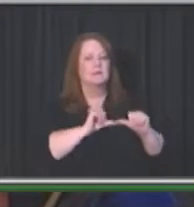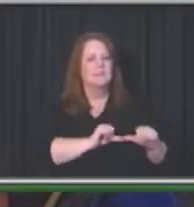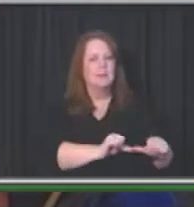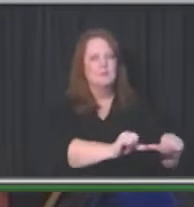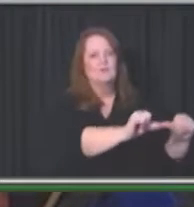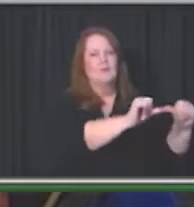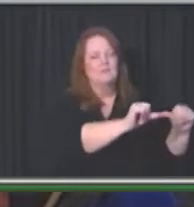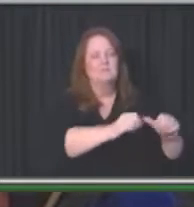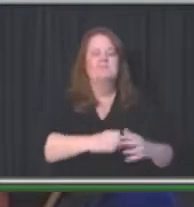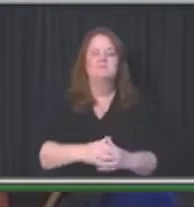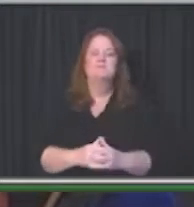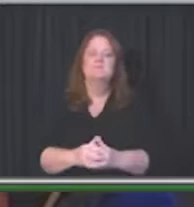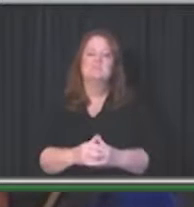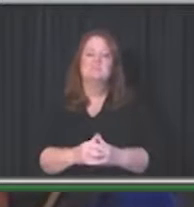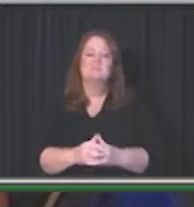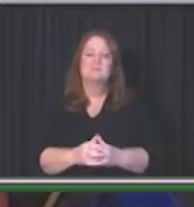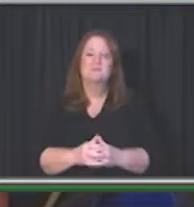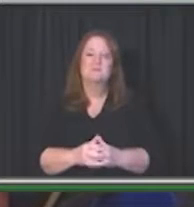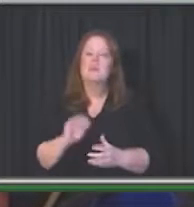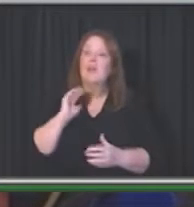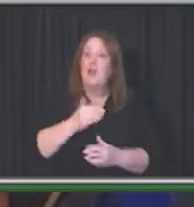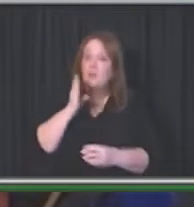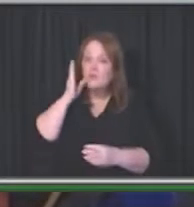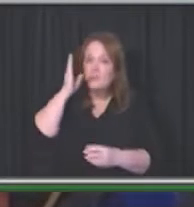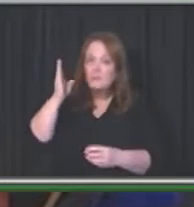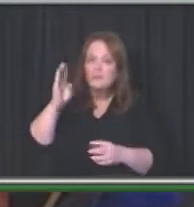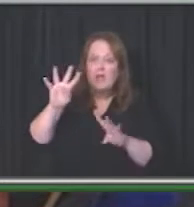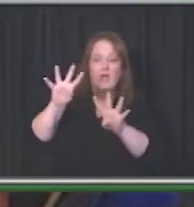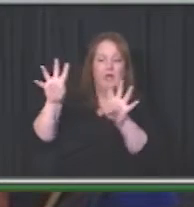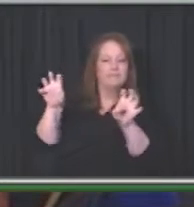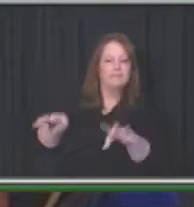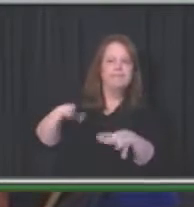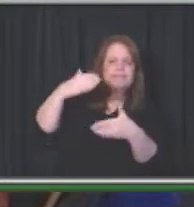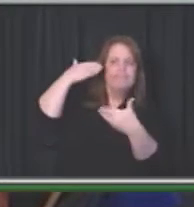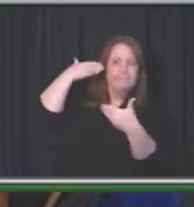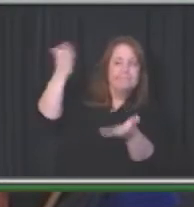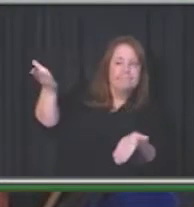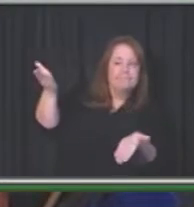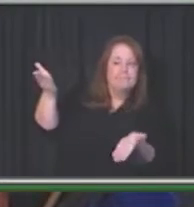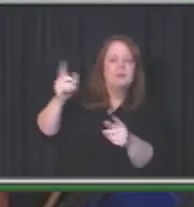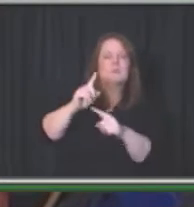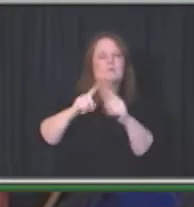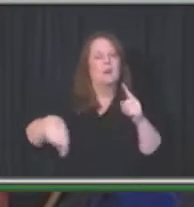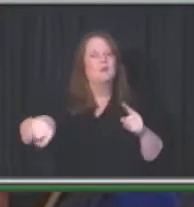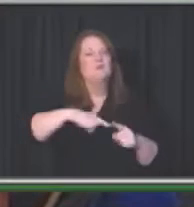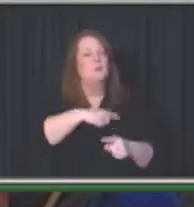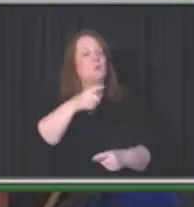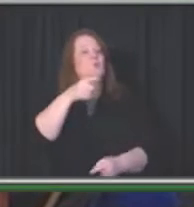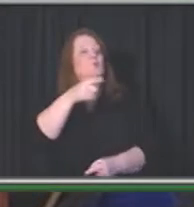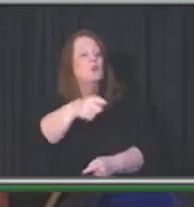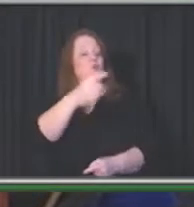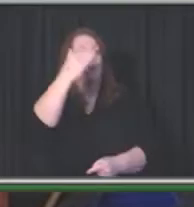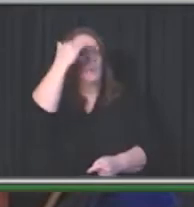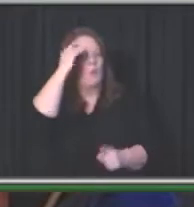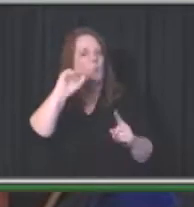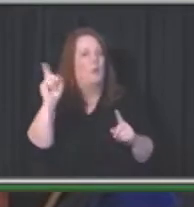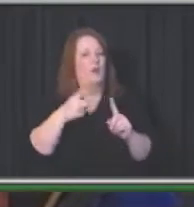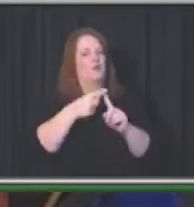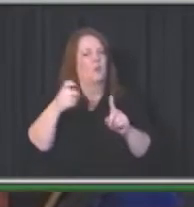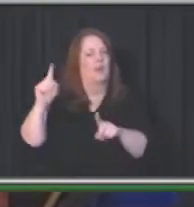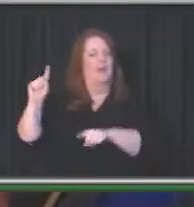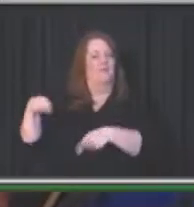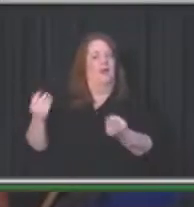And the other thing is that our future is unknown, but we all know where we have come from. Thank you, and God bless